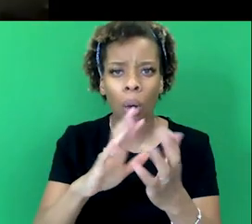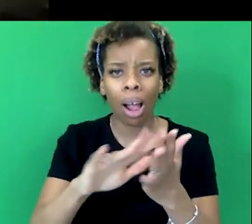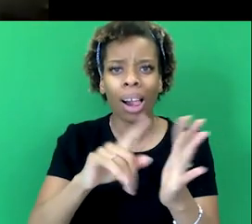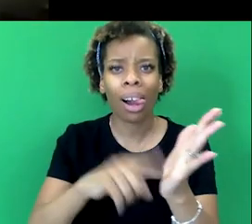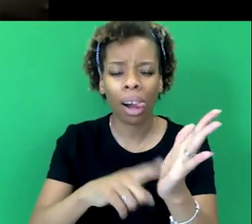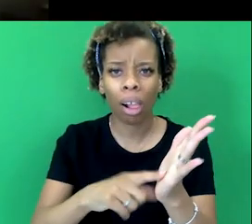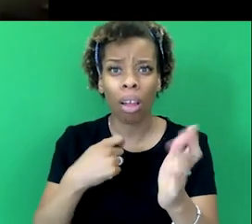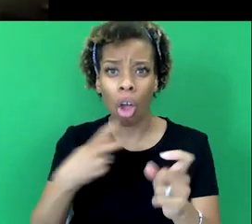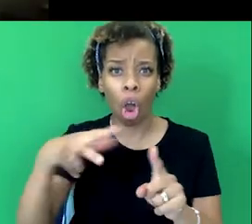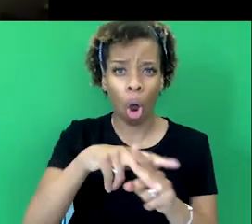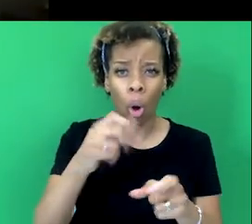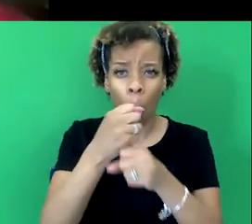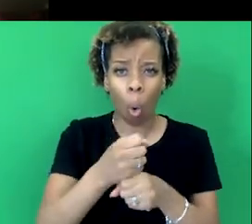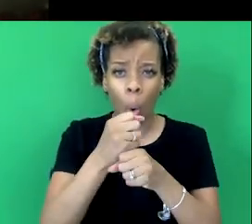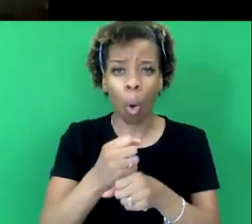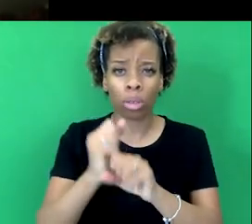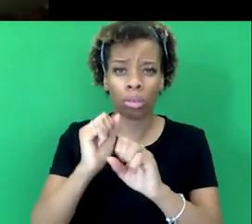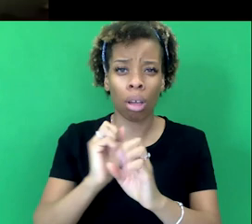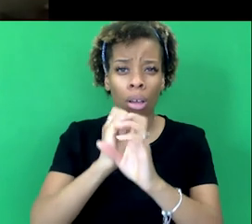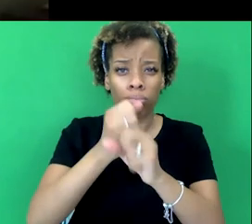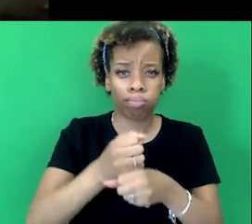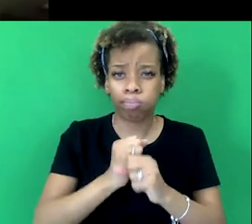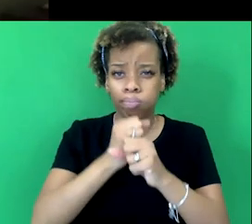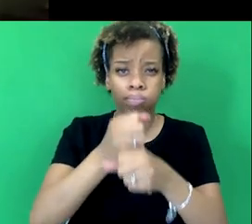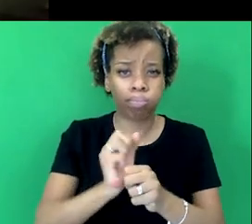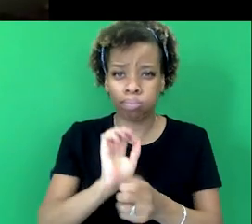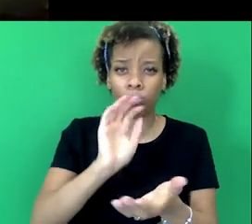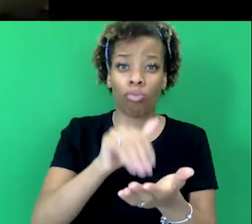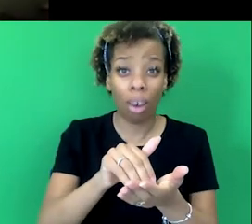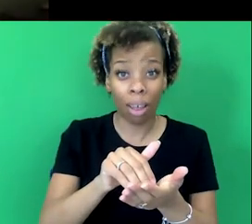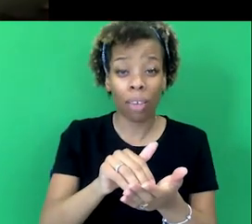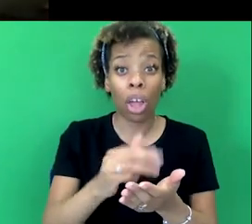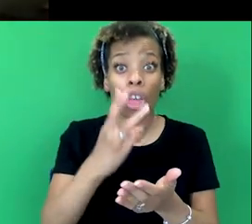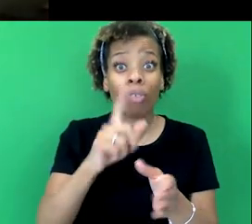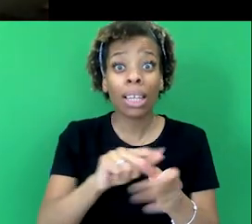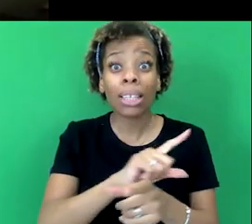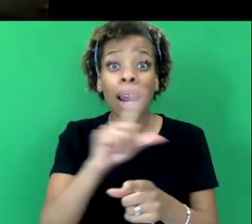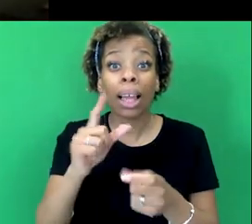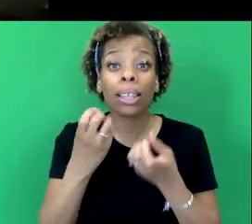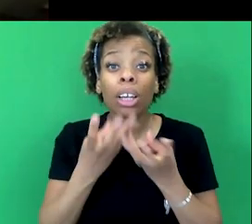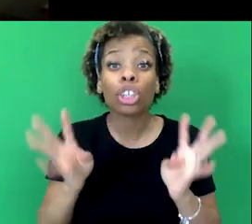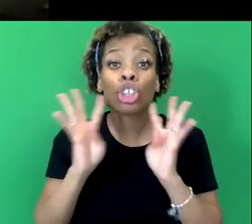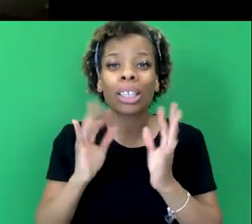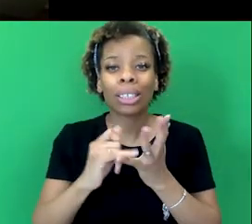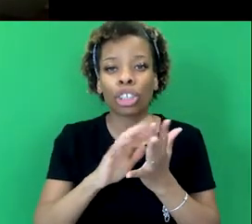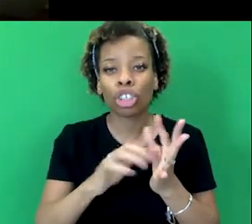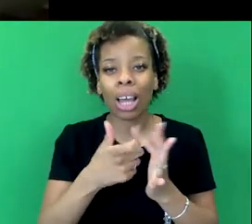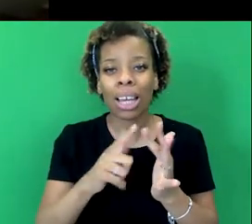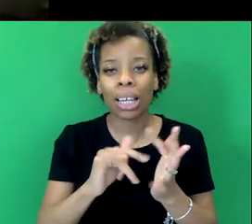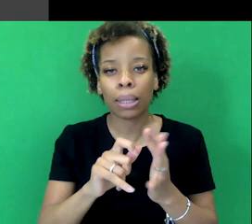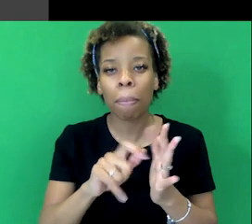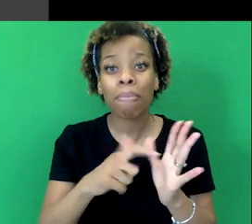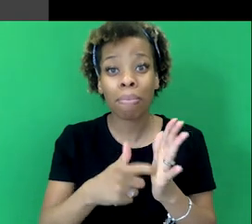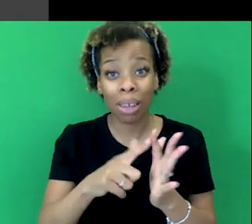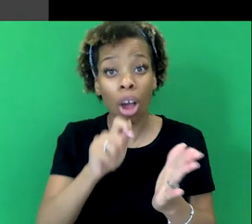later, Shakespeare wrote Othello. It was an incredible time. So it's been exciting.